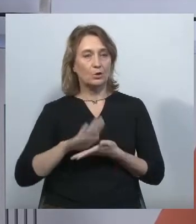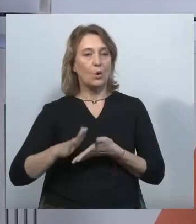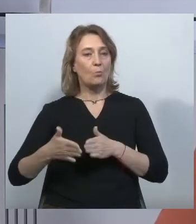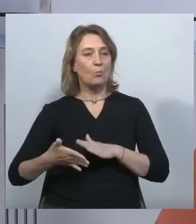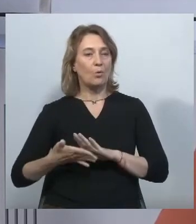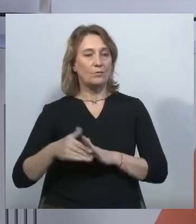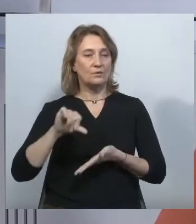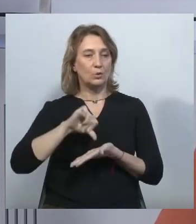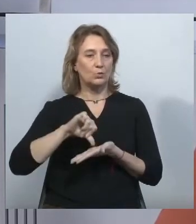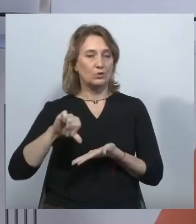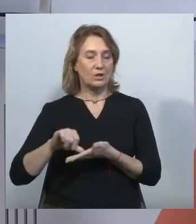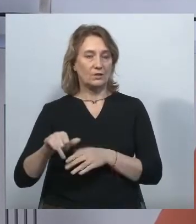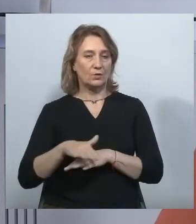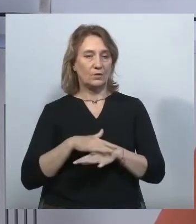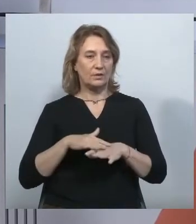regulator and